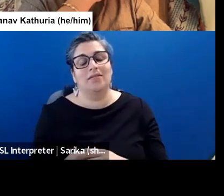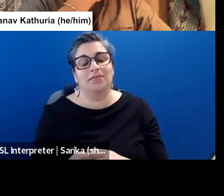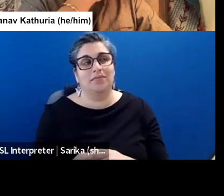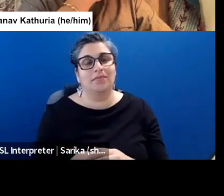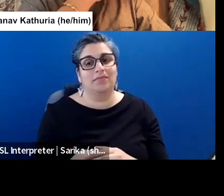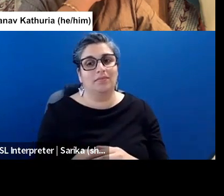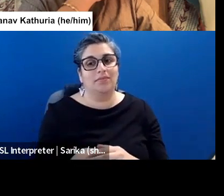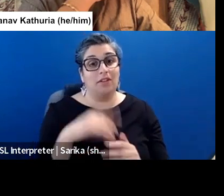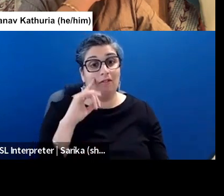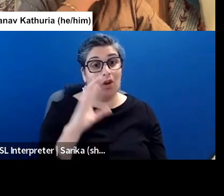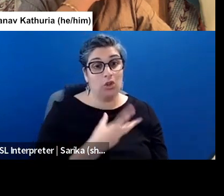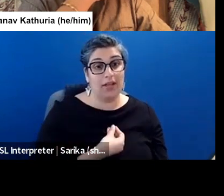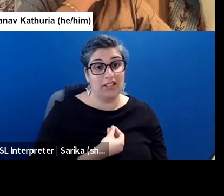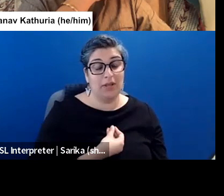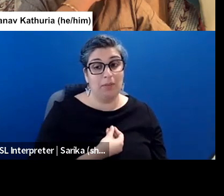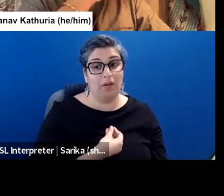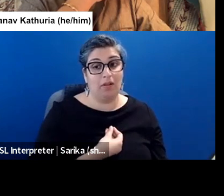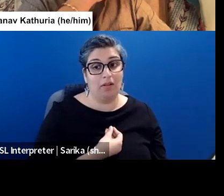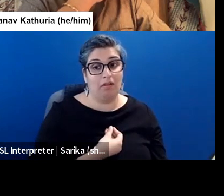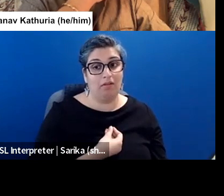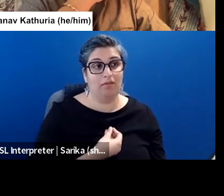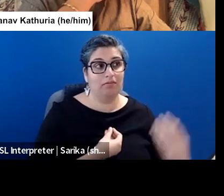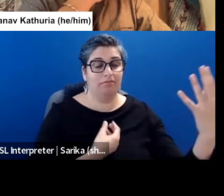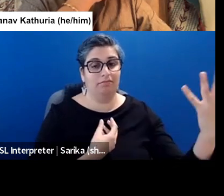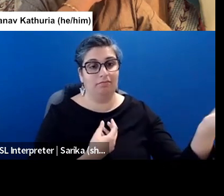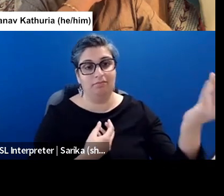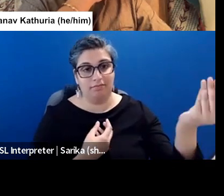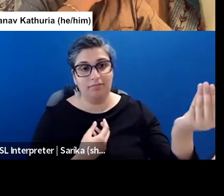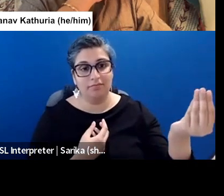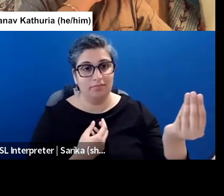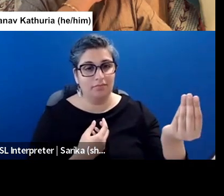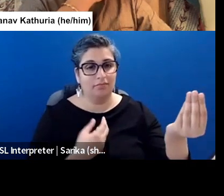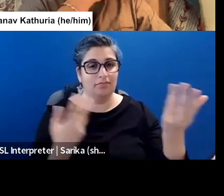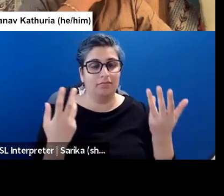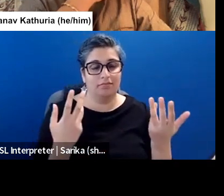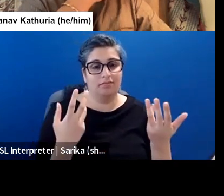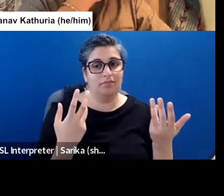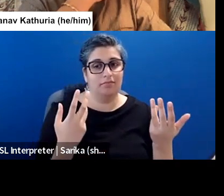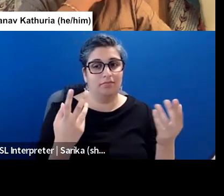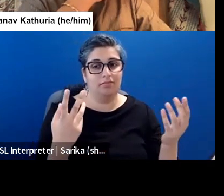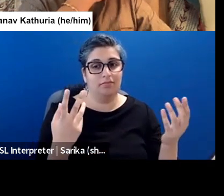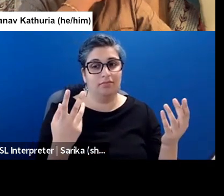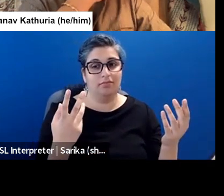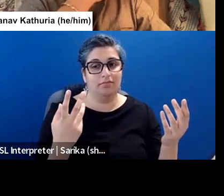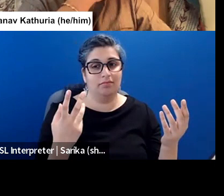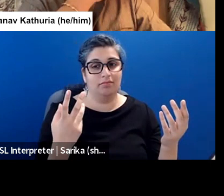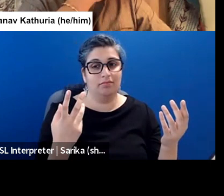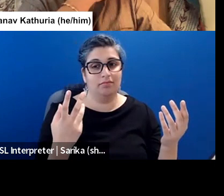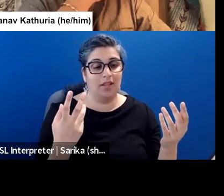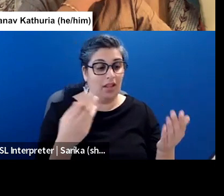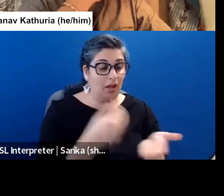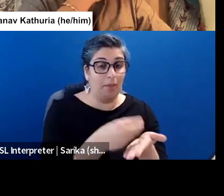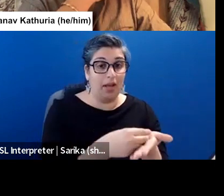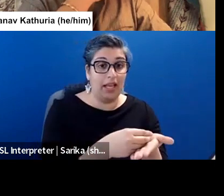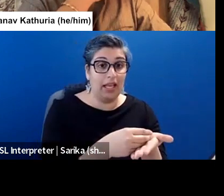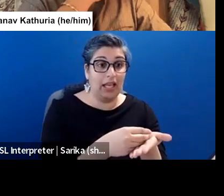for trans people on the outside, there was often a really drastic loss in income.